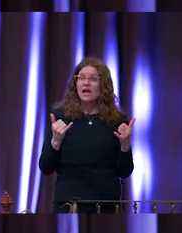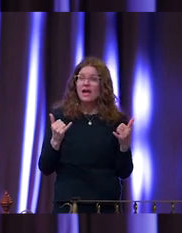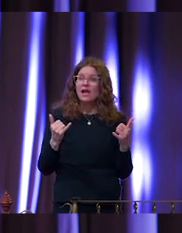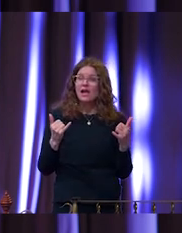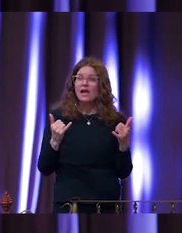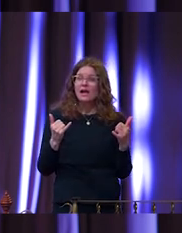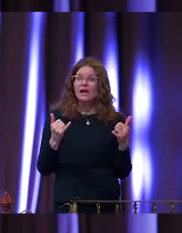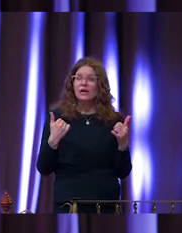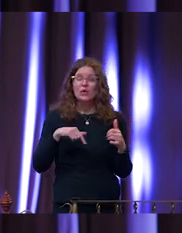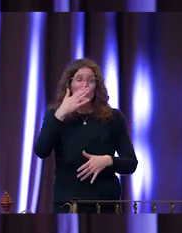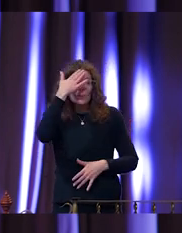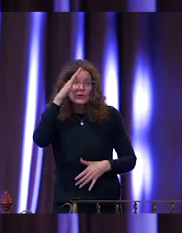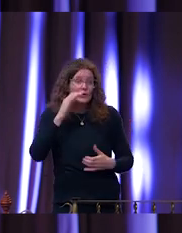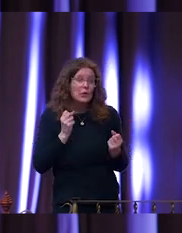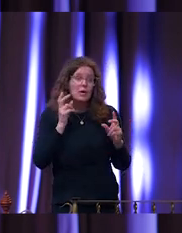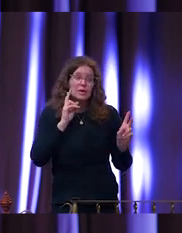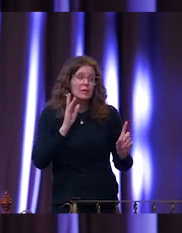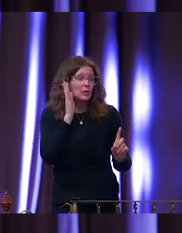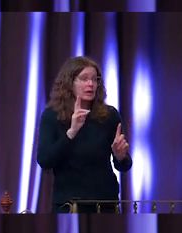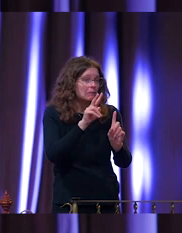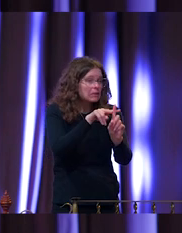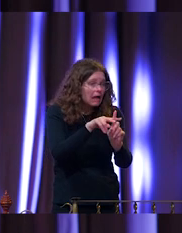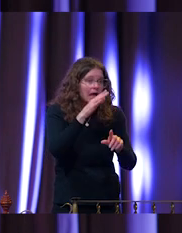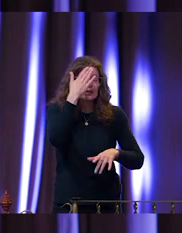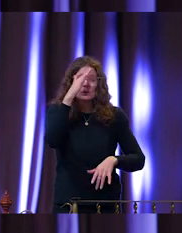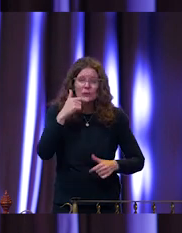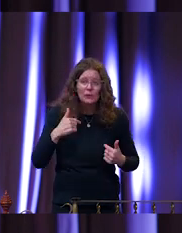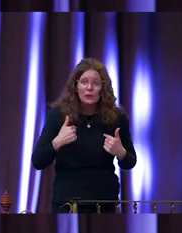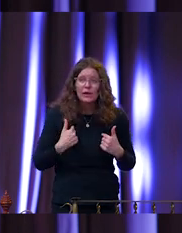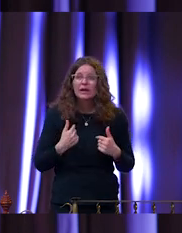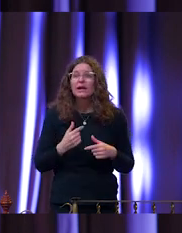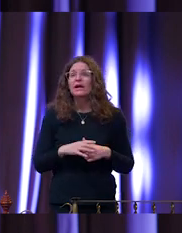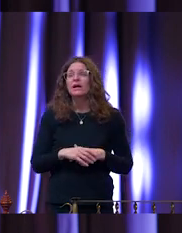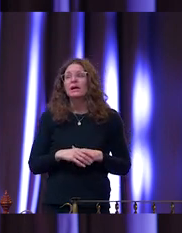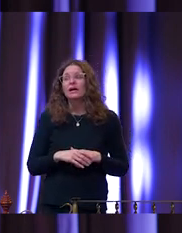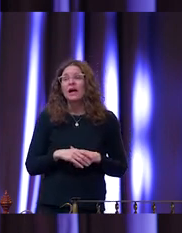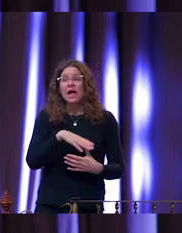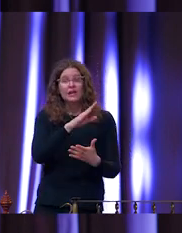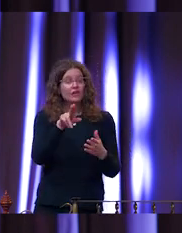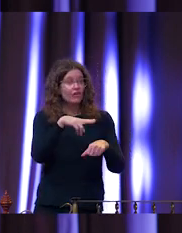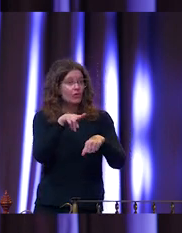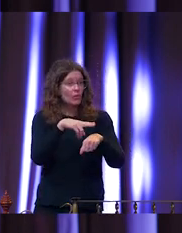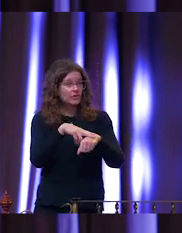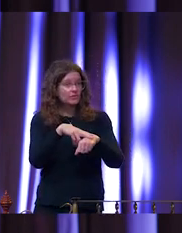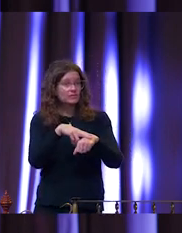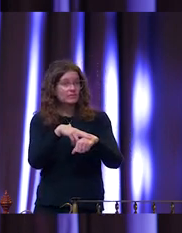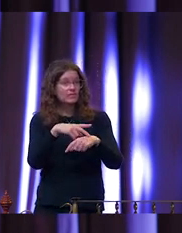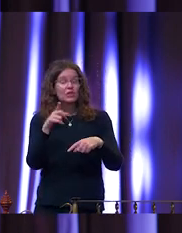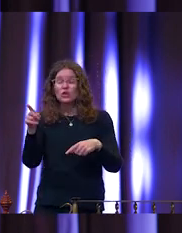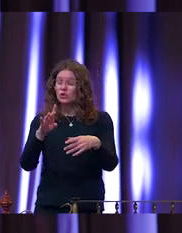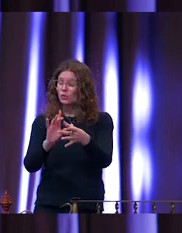really know how many people are going to apply. And there is, of course, what you mentioned